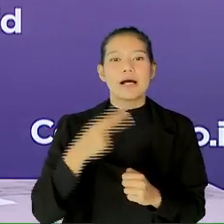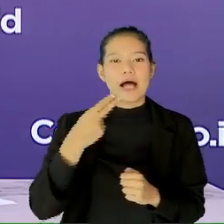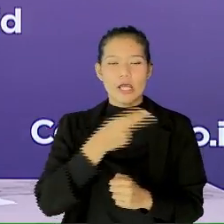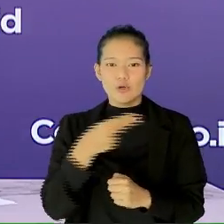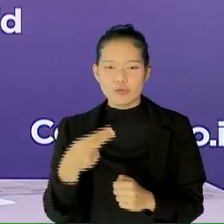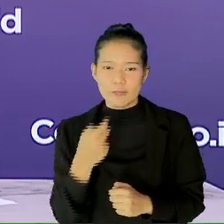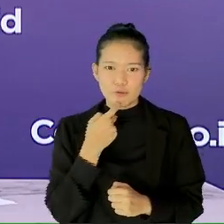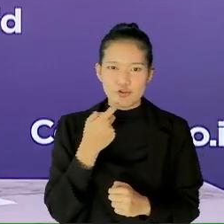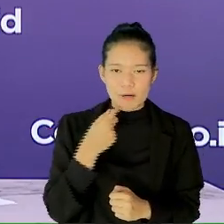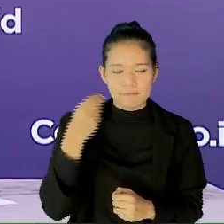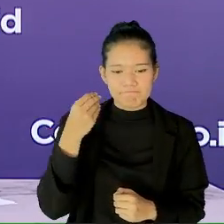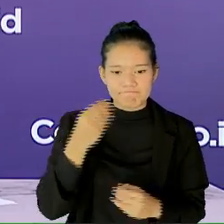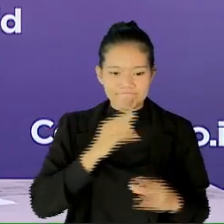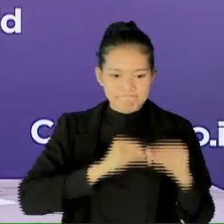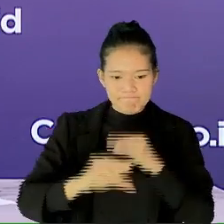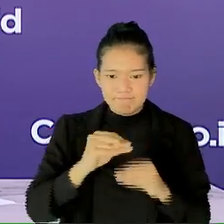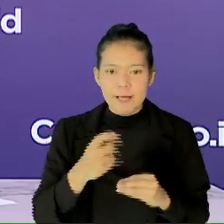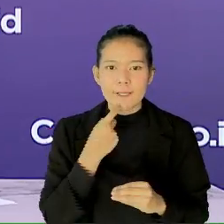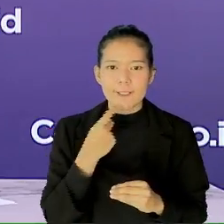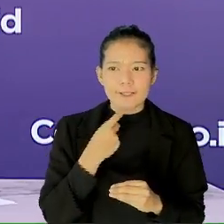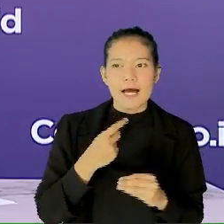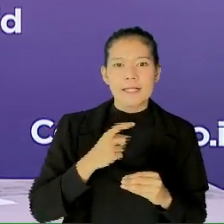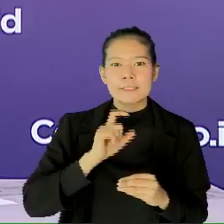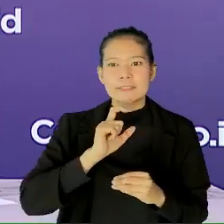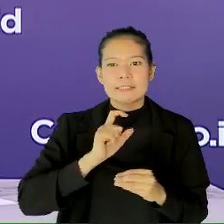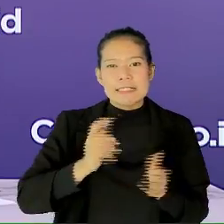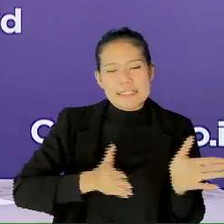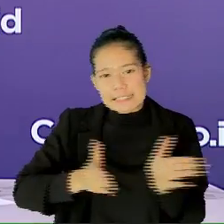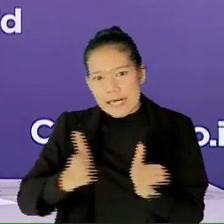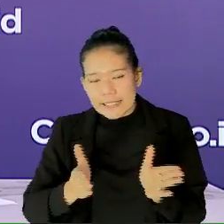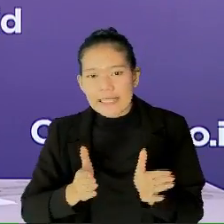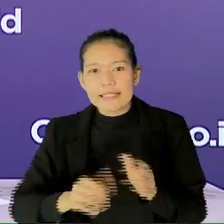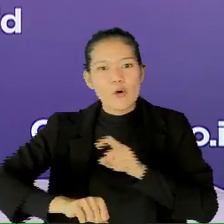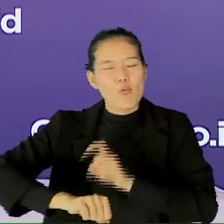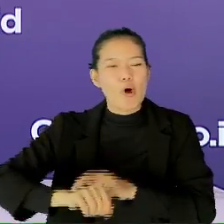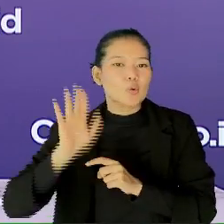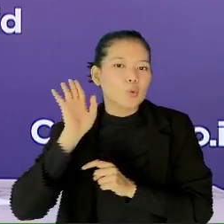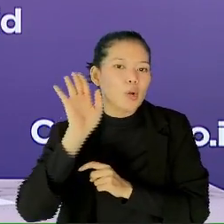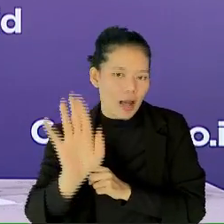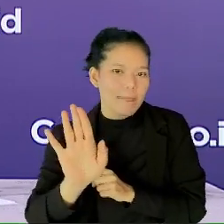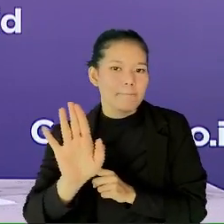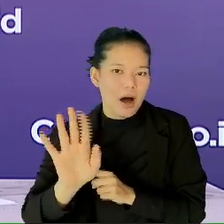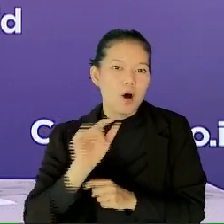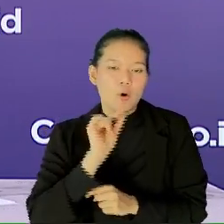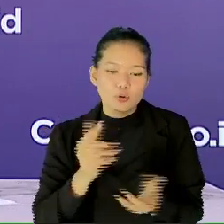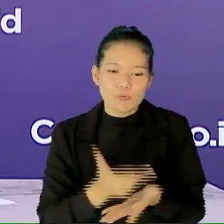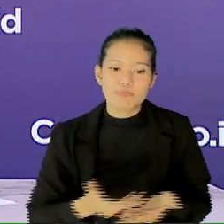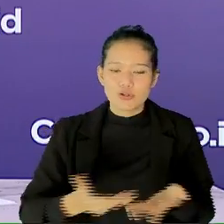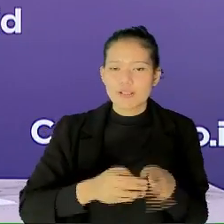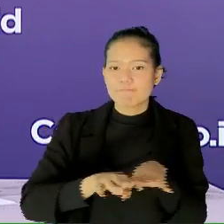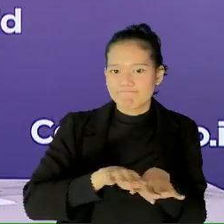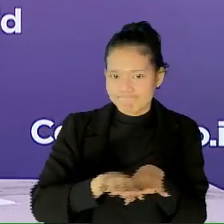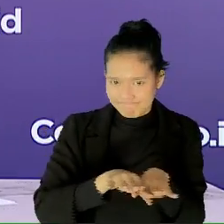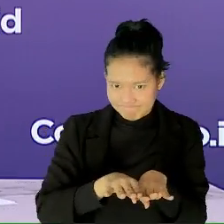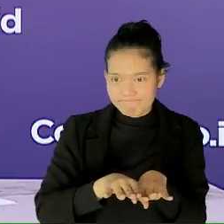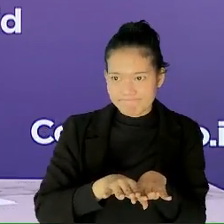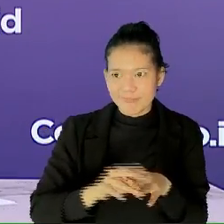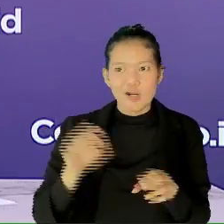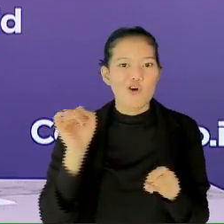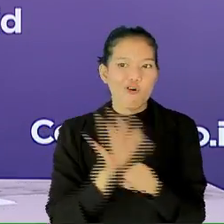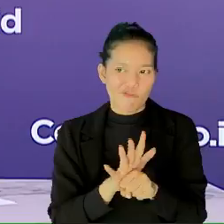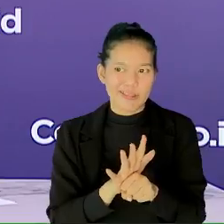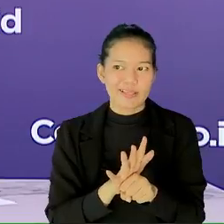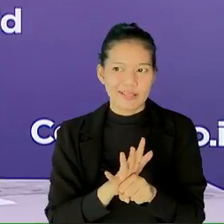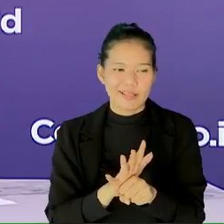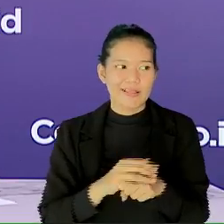a long-term strategy in terms of a comprehensive national COVID-19 control roadmap that will cover